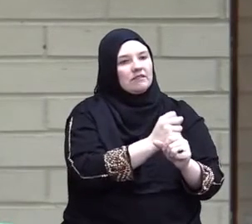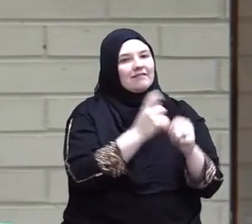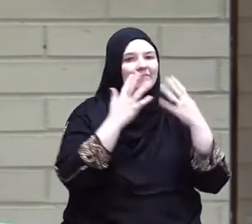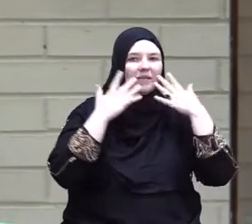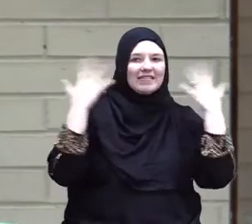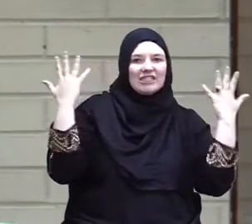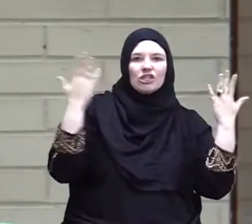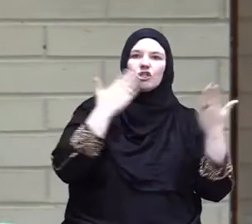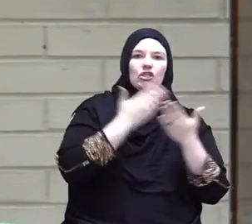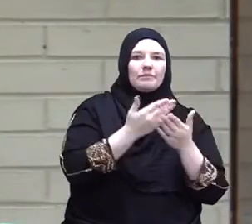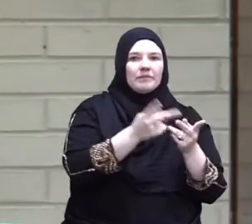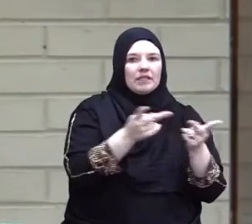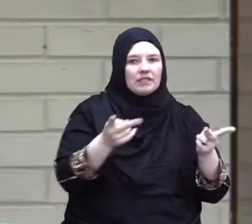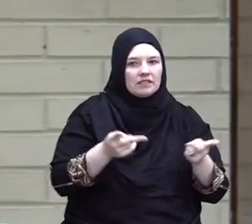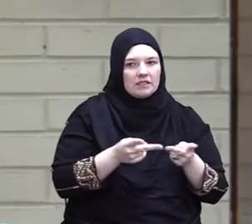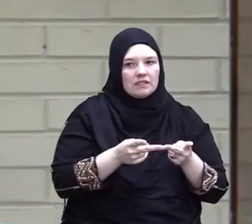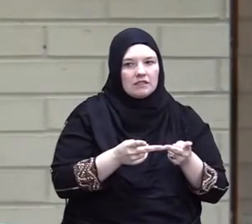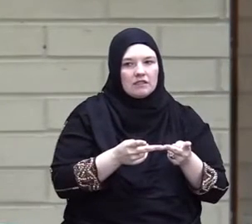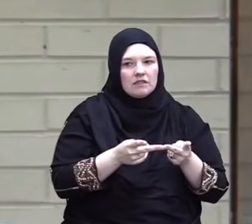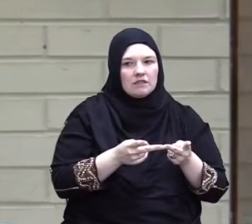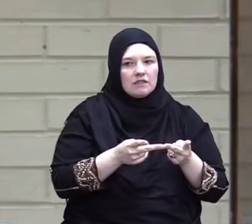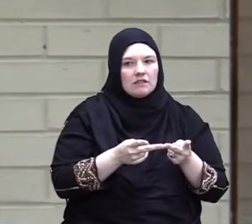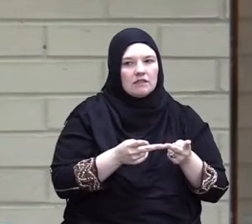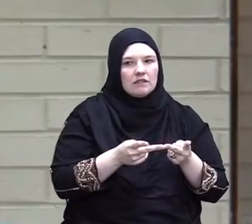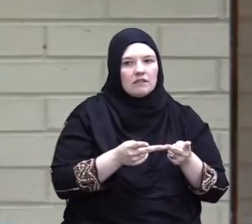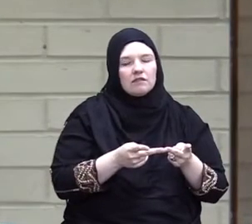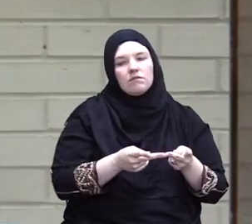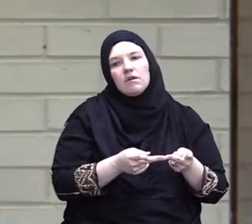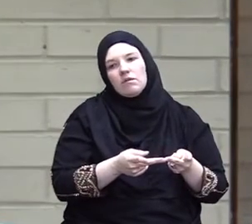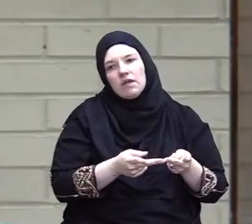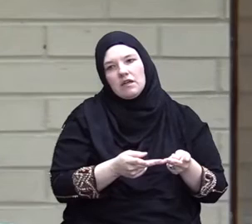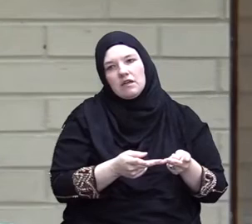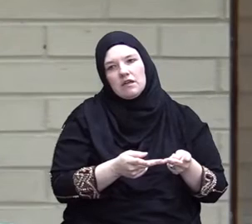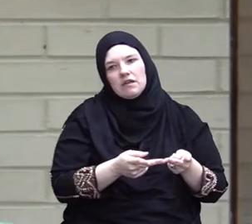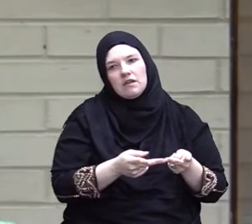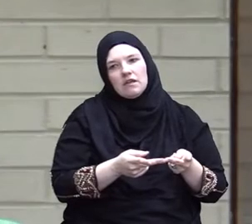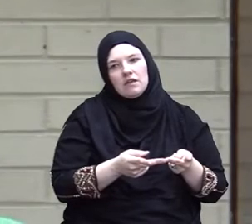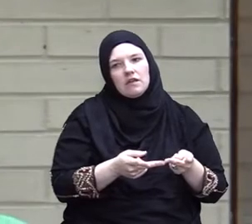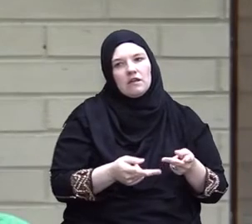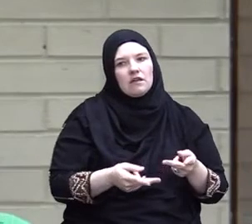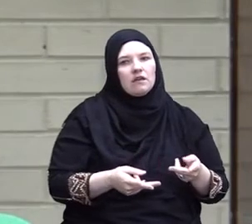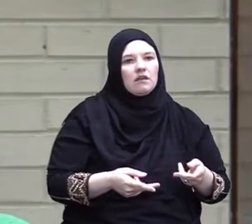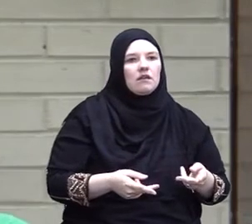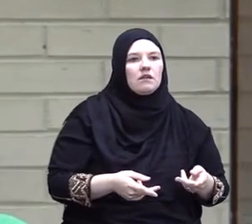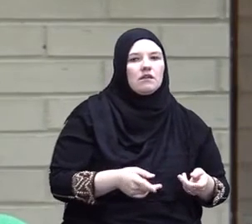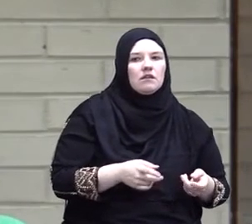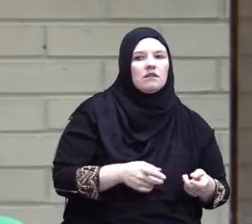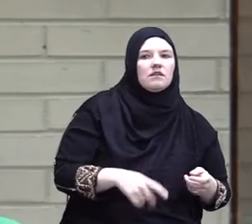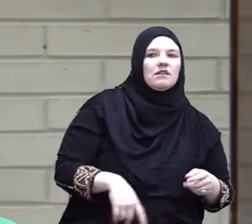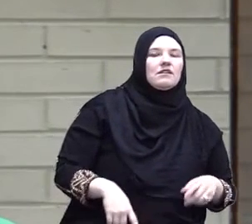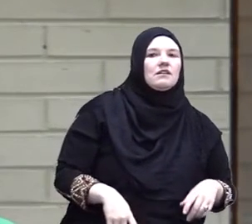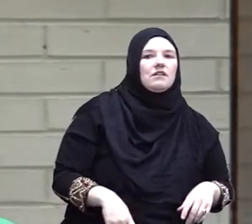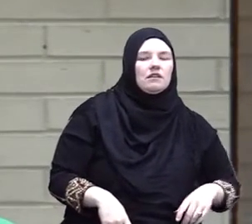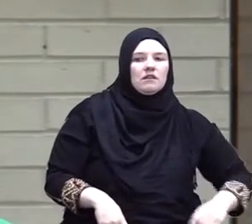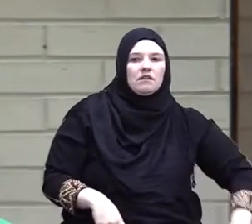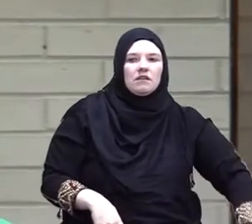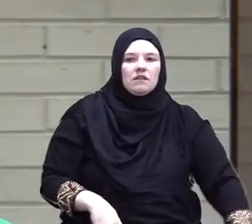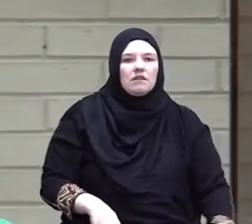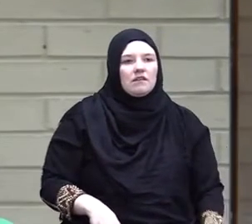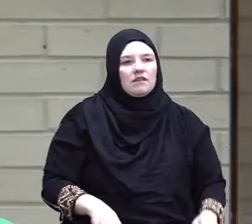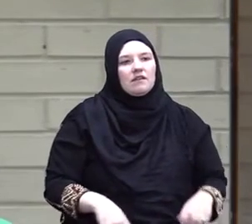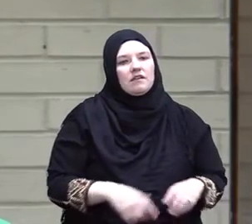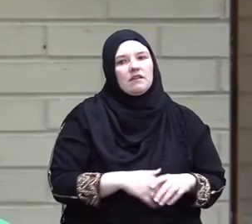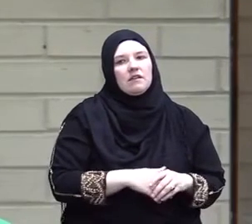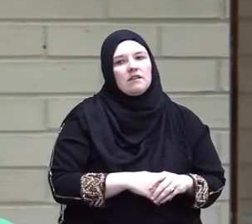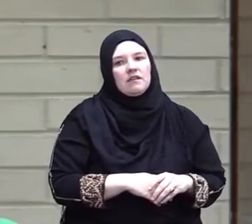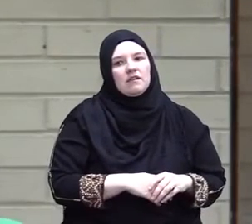pleasant, but it is not. So when the Quran talks about the beauty of this life, it doesn't say this life is